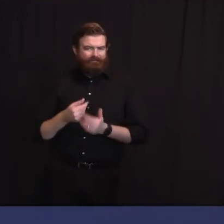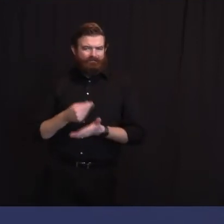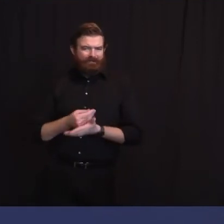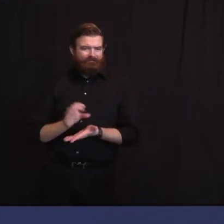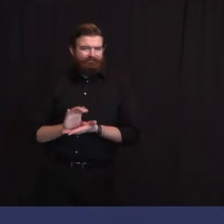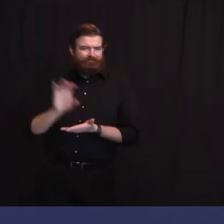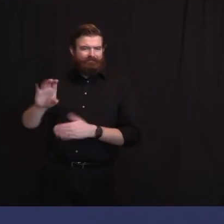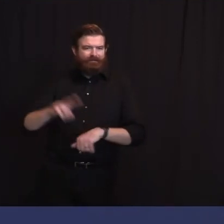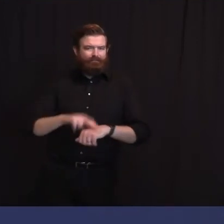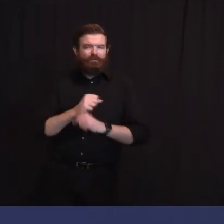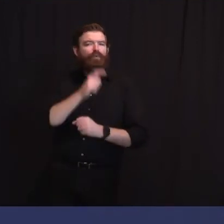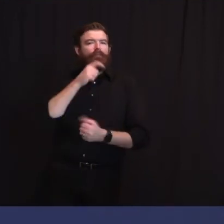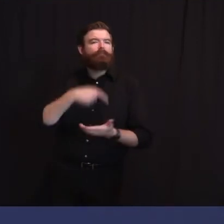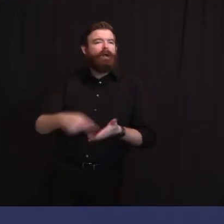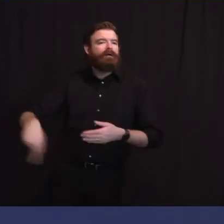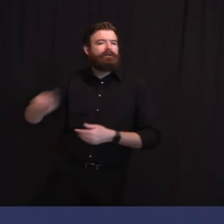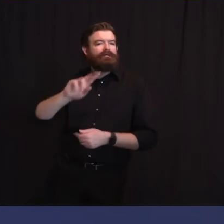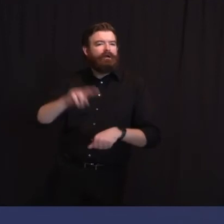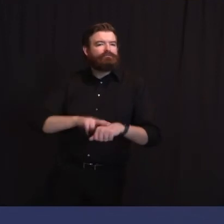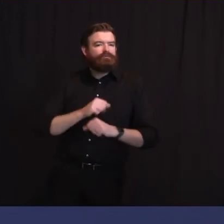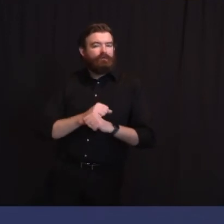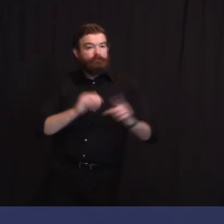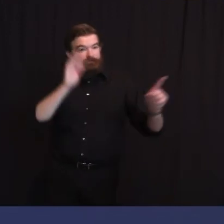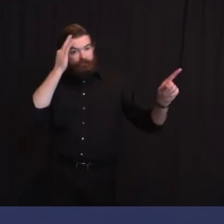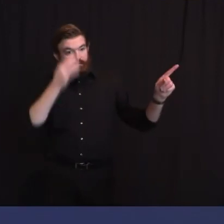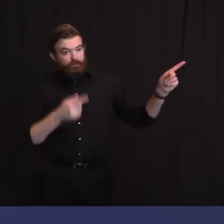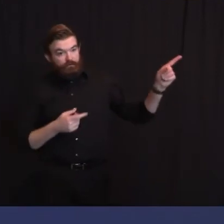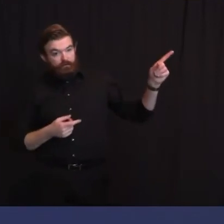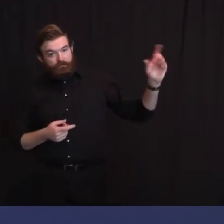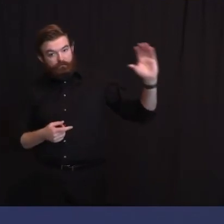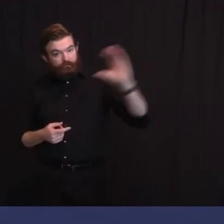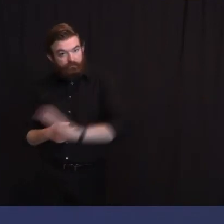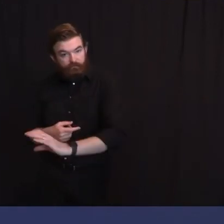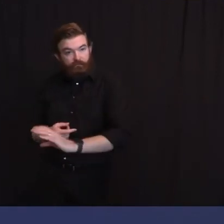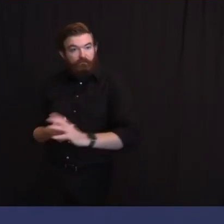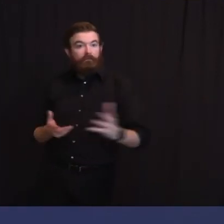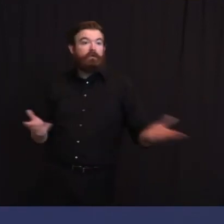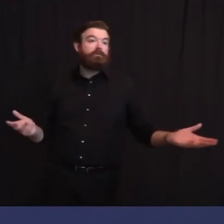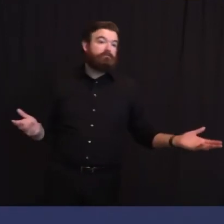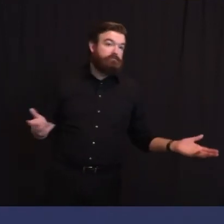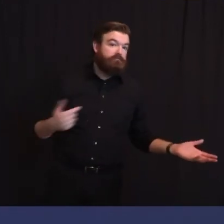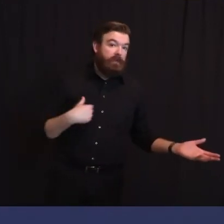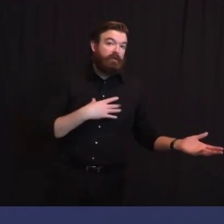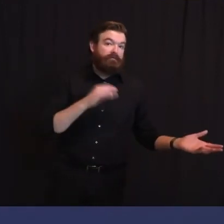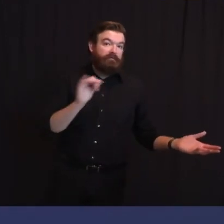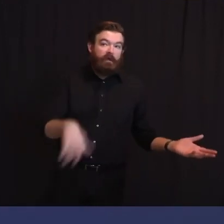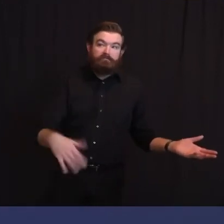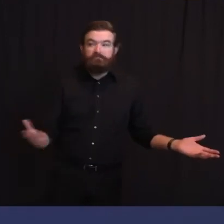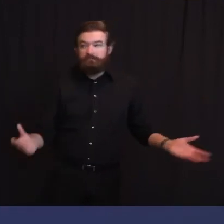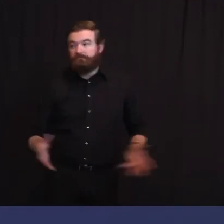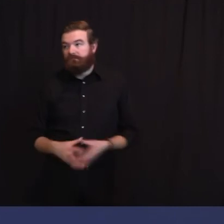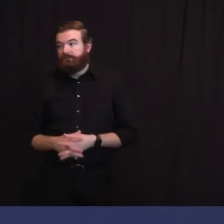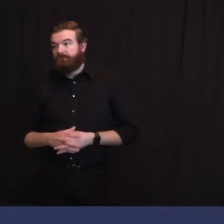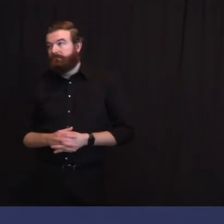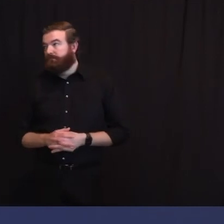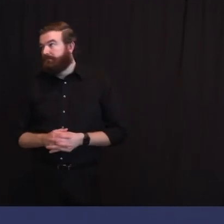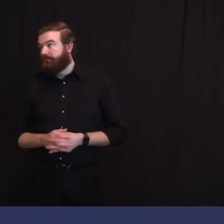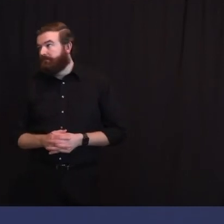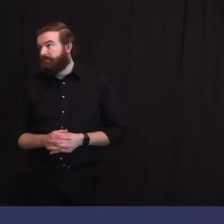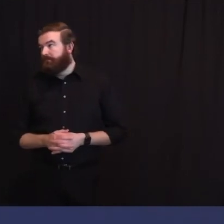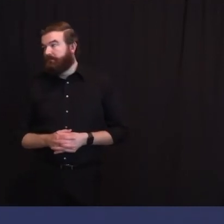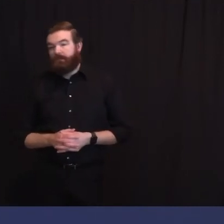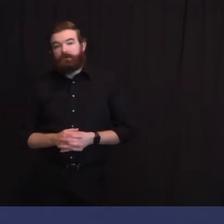be great. We will certainly pursue that. Yeah, these are contracts. I'll come